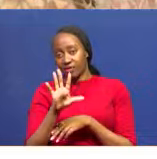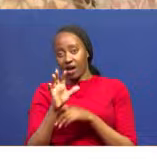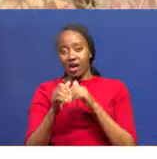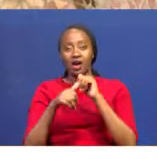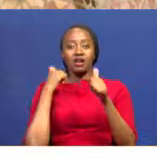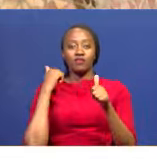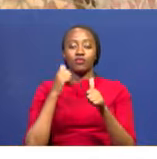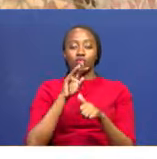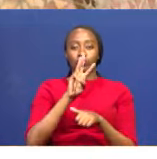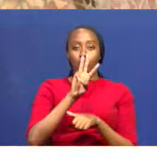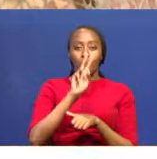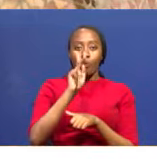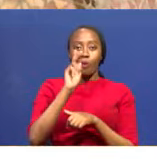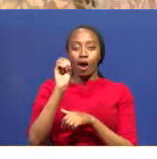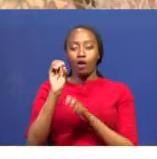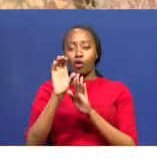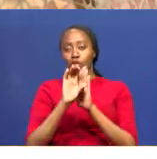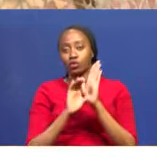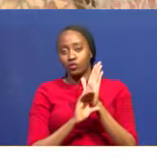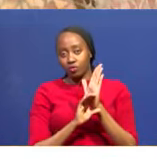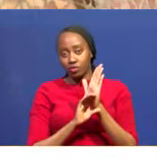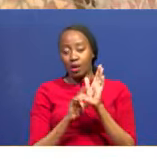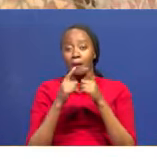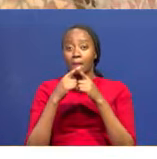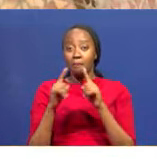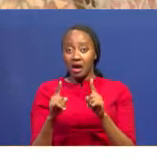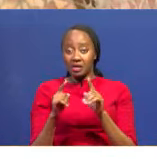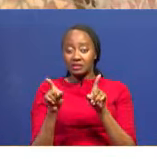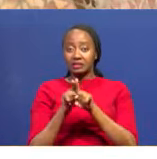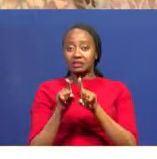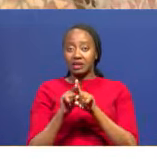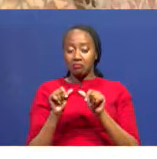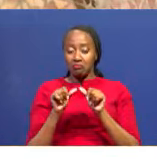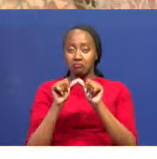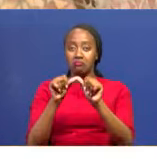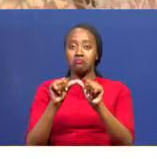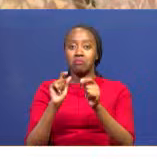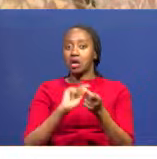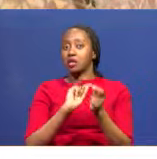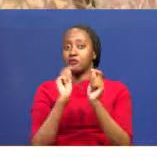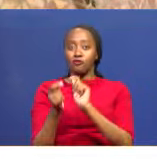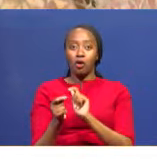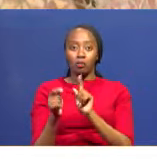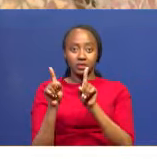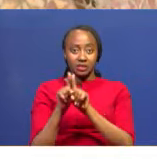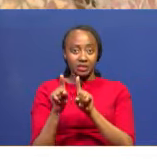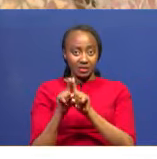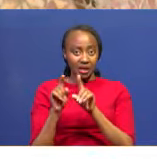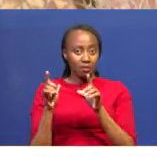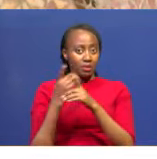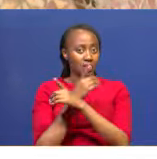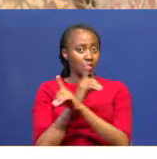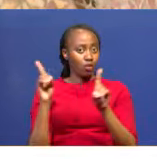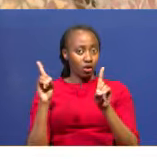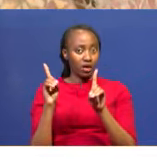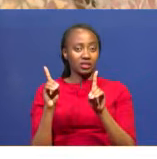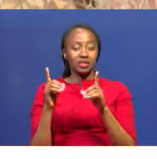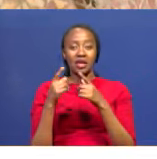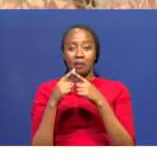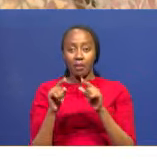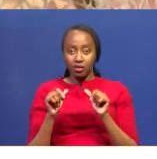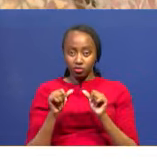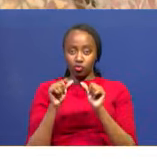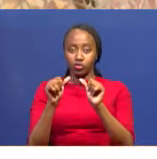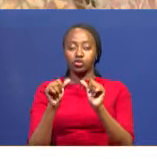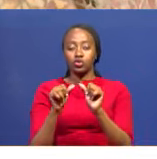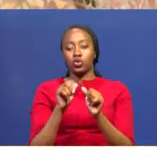Wako draft constitution and later played a central role in the Coalition of Reforms and Democracy, CORD, co-chairing its summit ahead